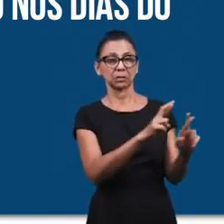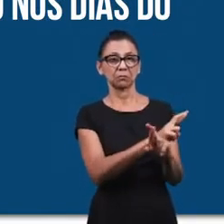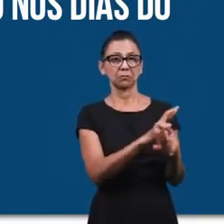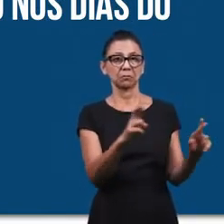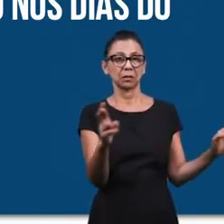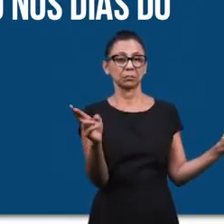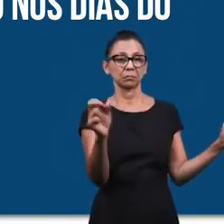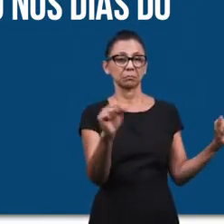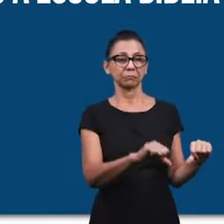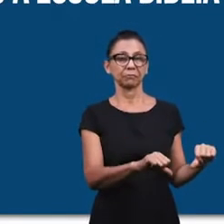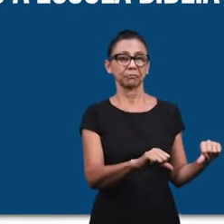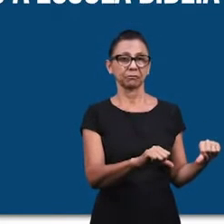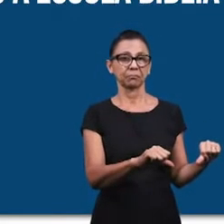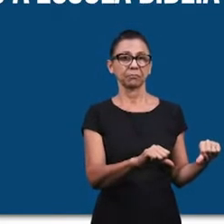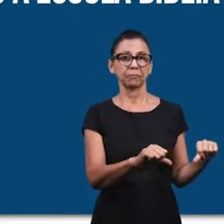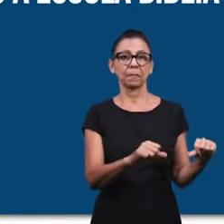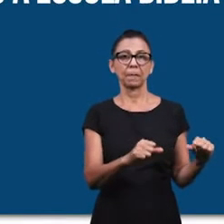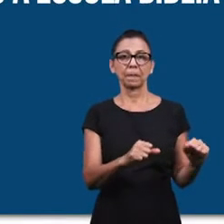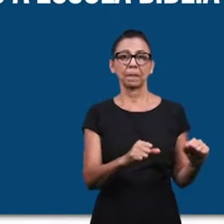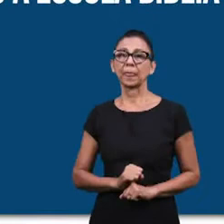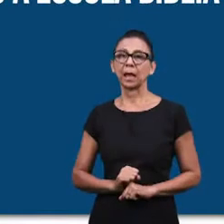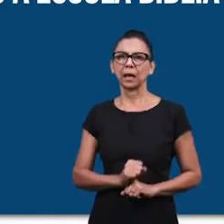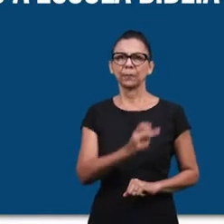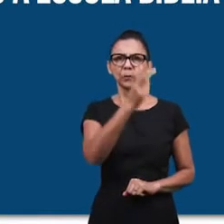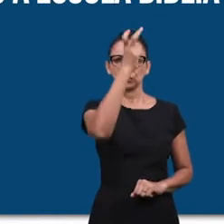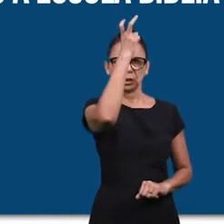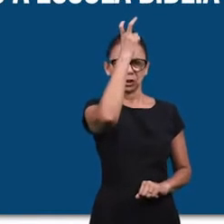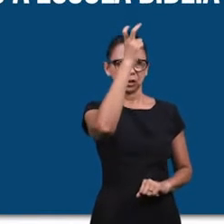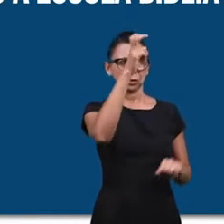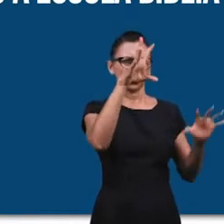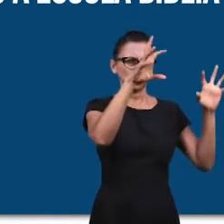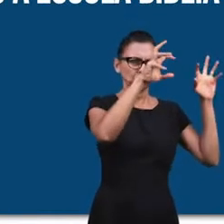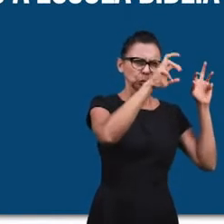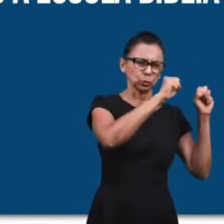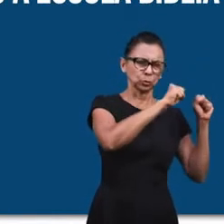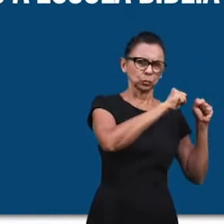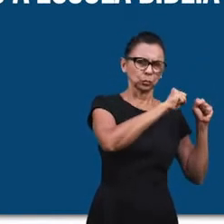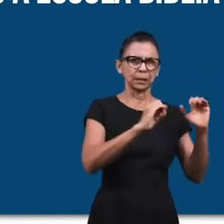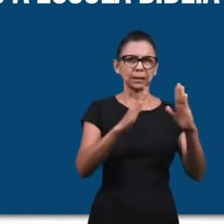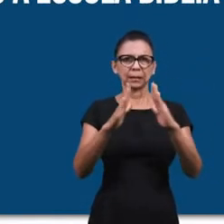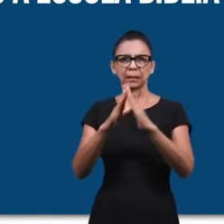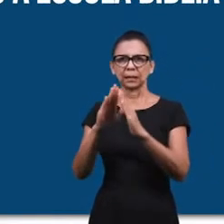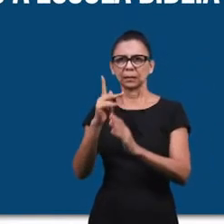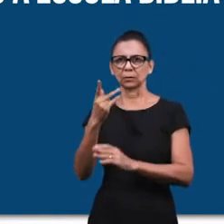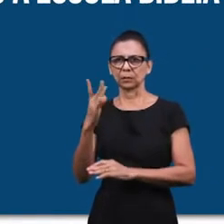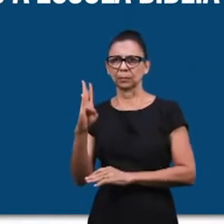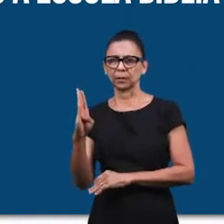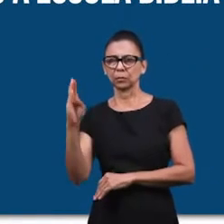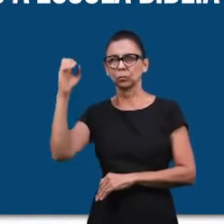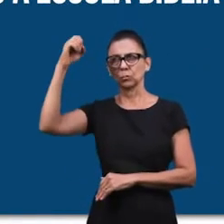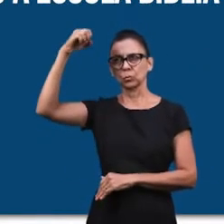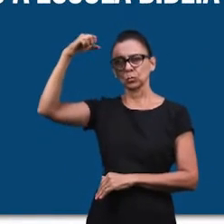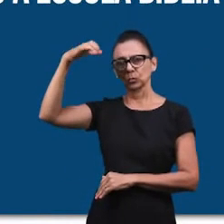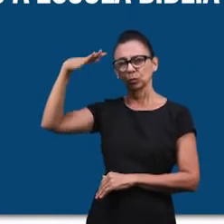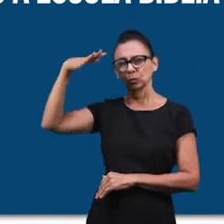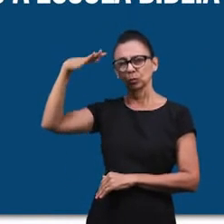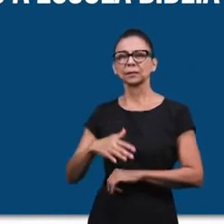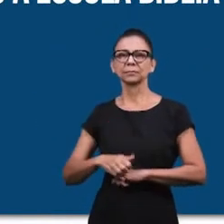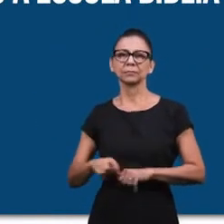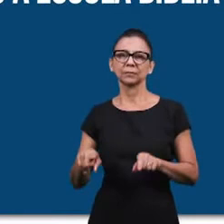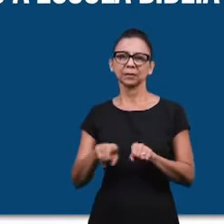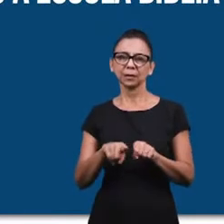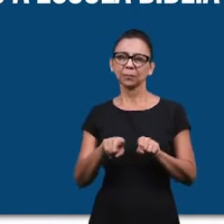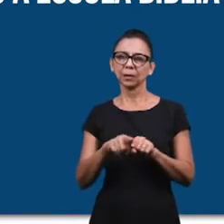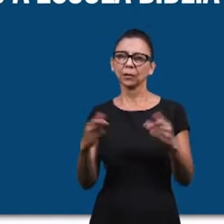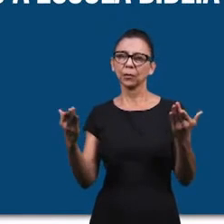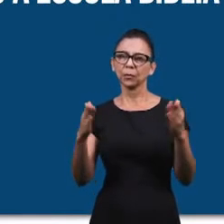in the days of Egypt. But in the house of the Hebrews, they had light, as so do we, with the presence of the Holy